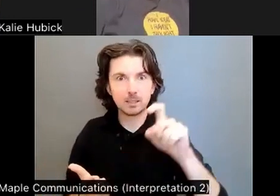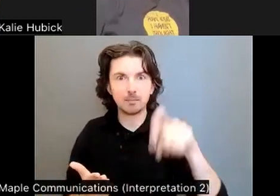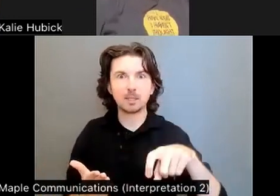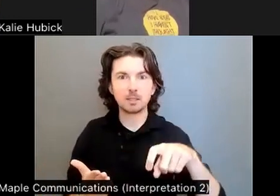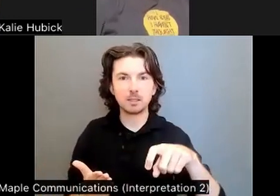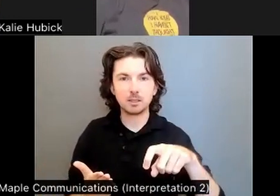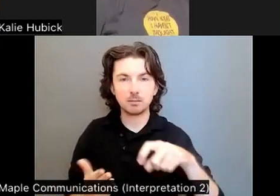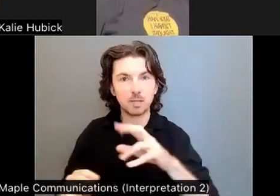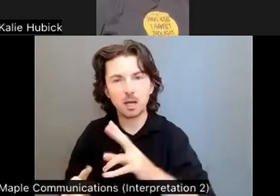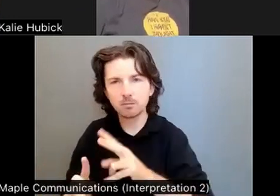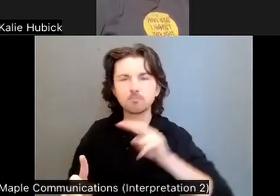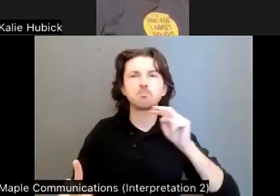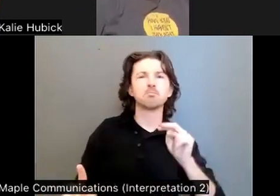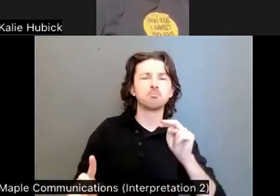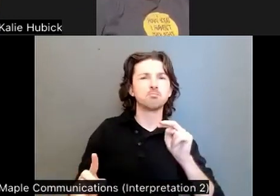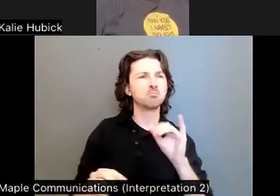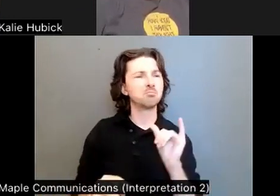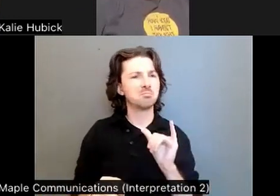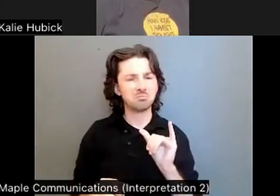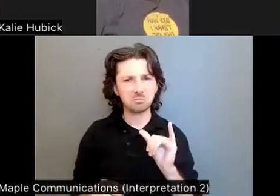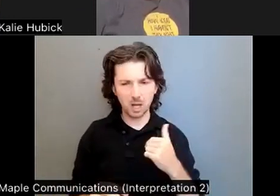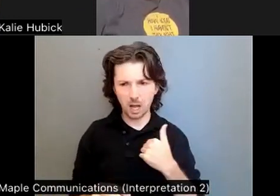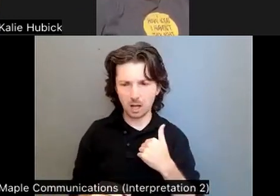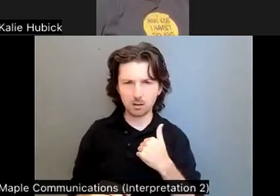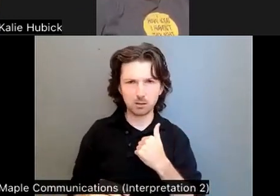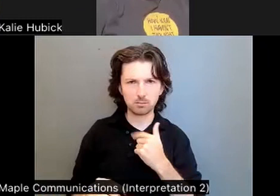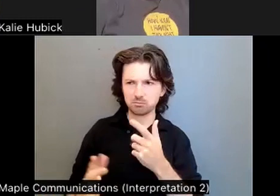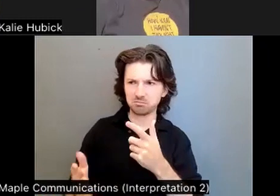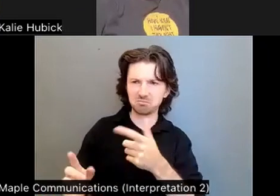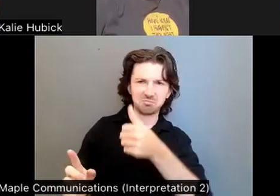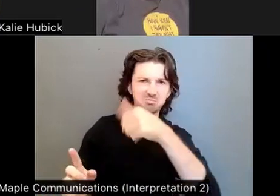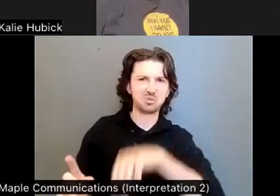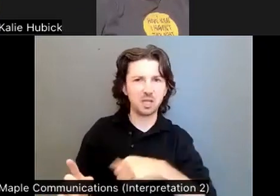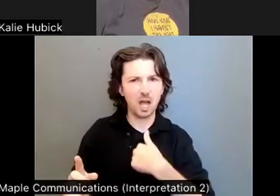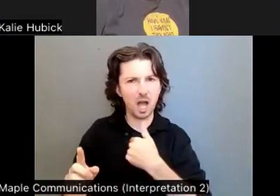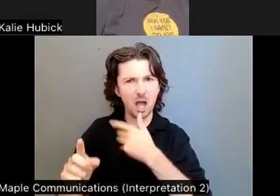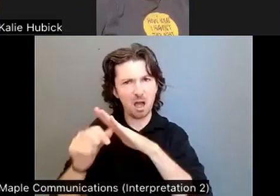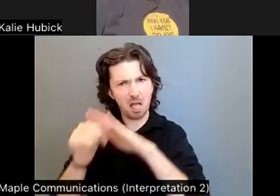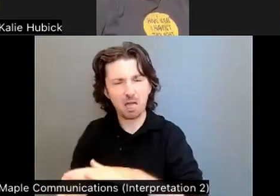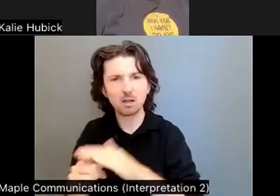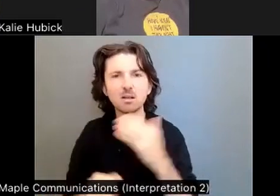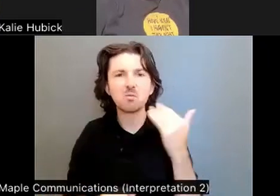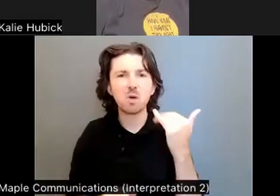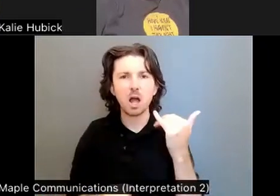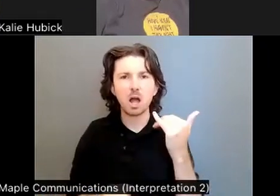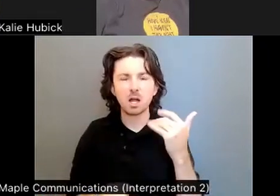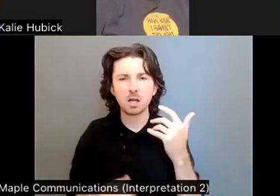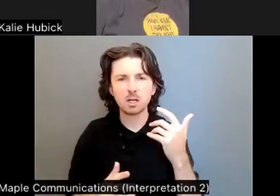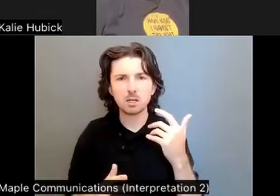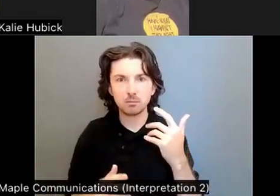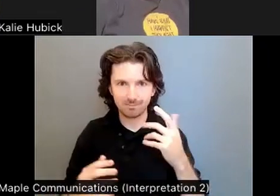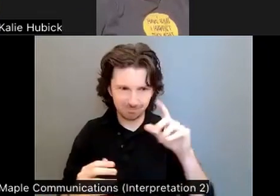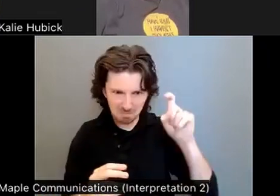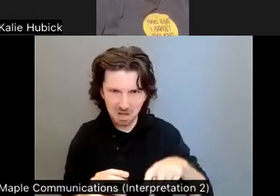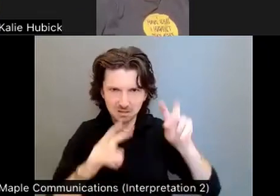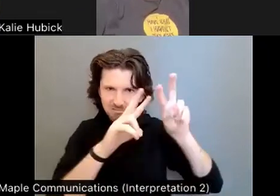reflect, okay, well, why is it that I'm denying this? But oftentimes when you're in a moment, in my